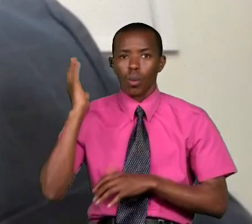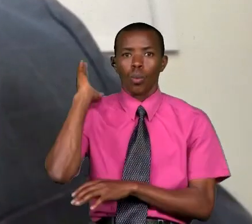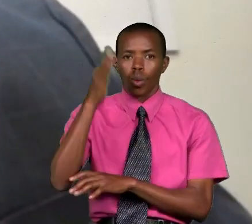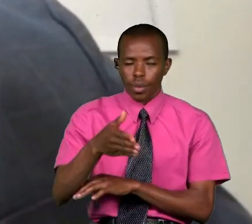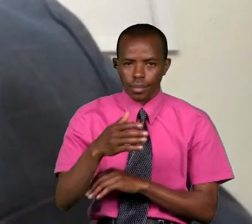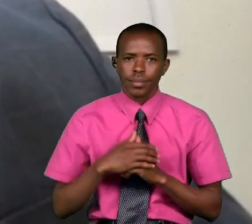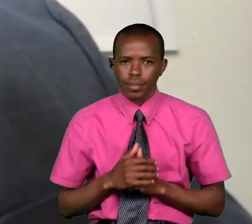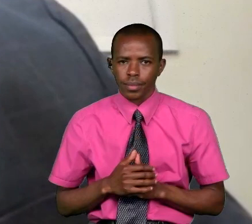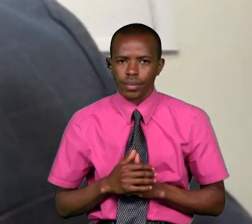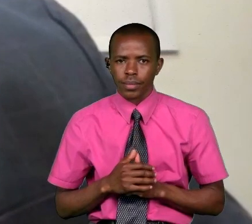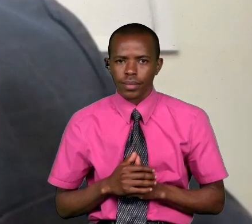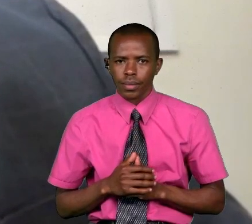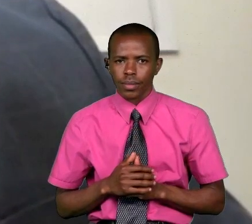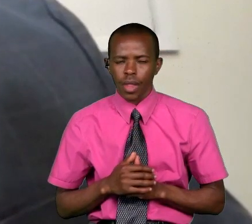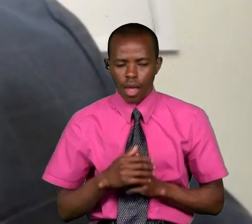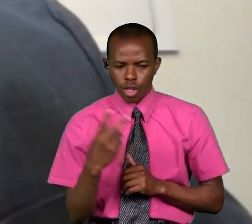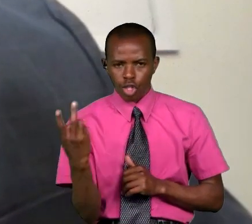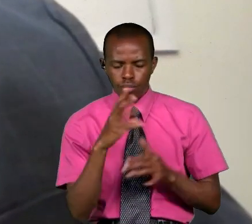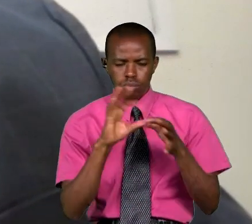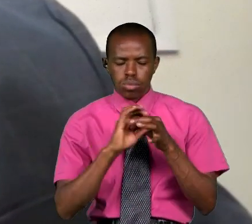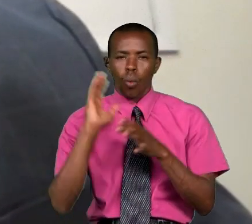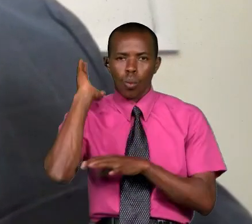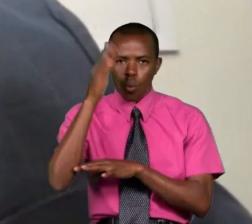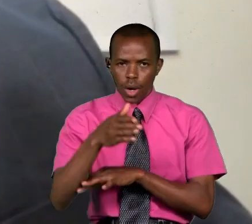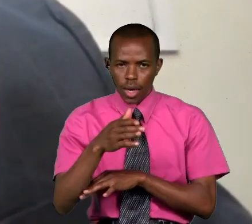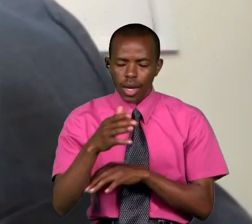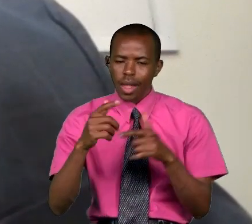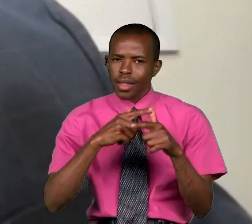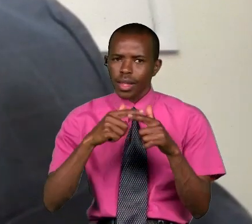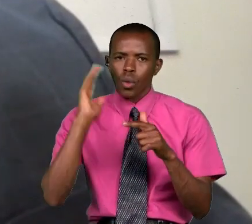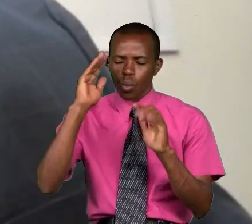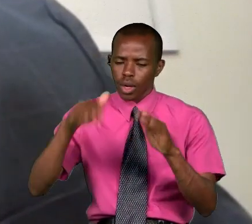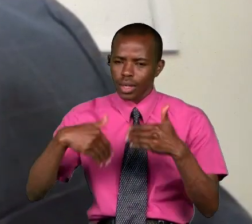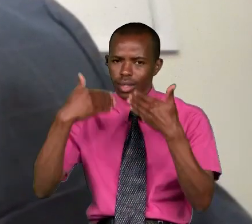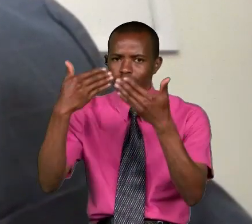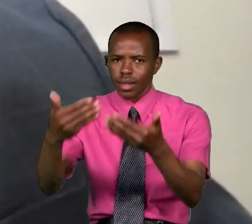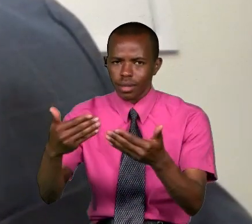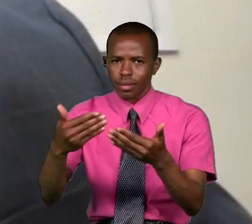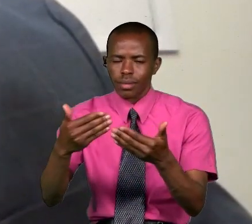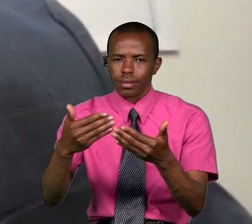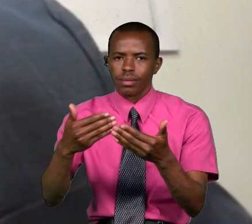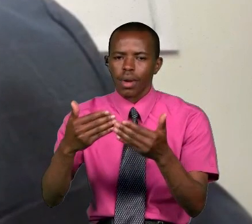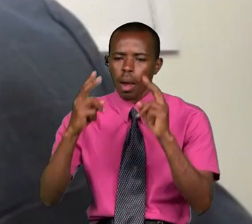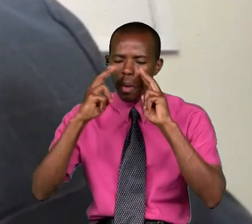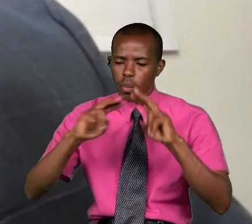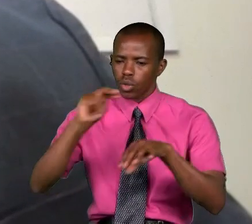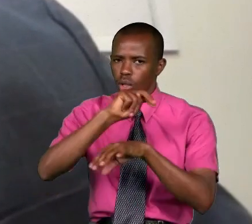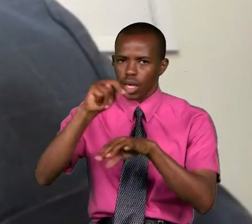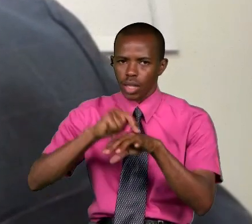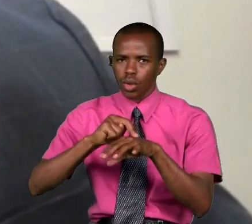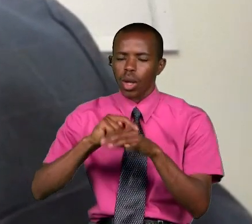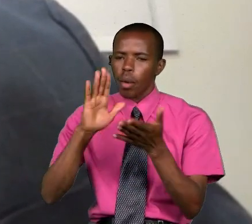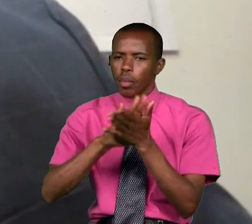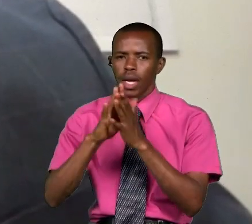shocked that they will come together. Yes. And they will provide light in this nation. Okay. That shall become a